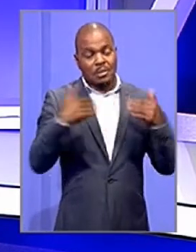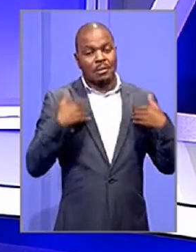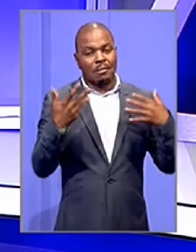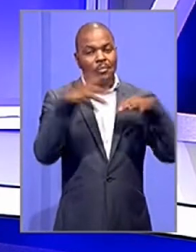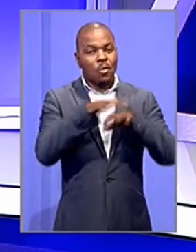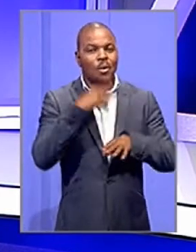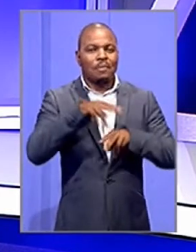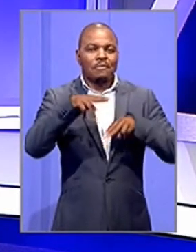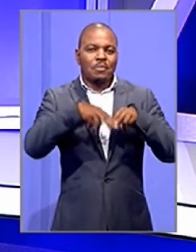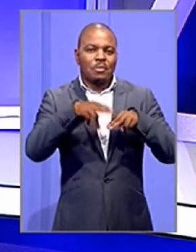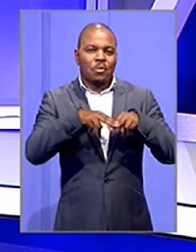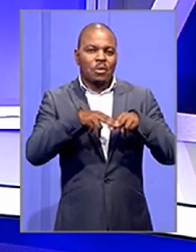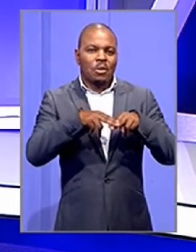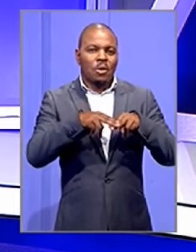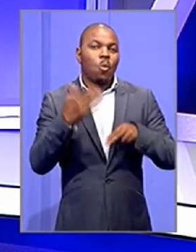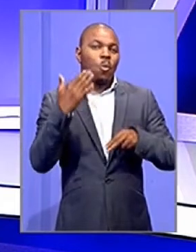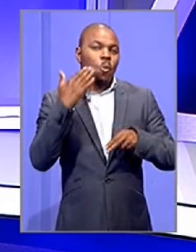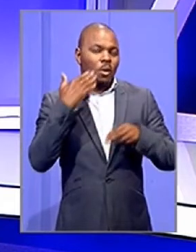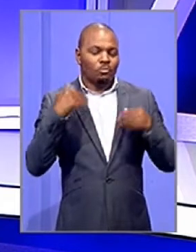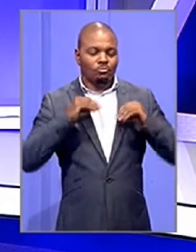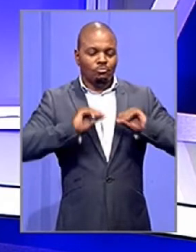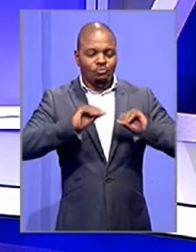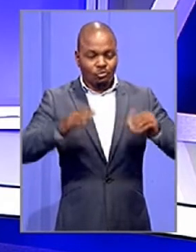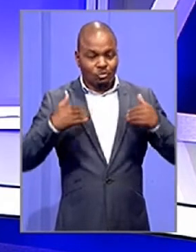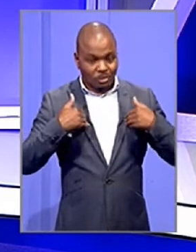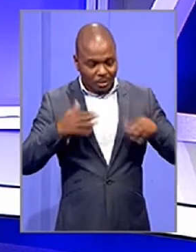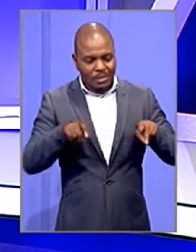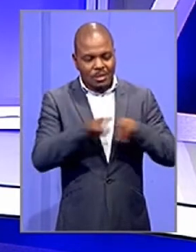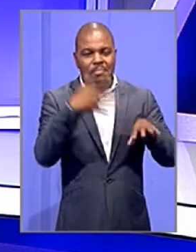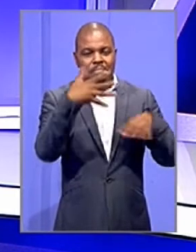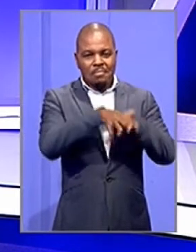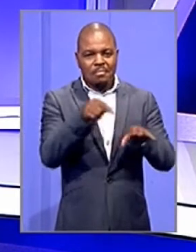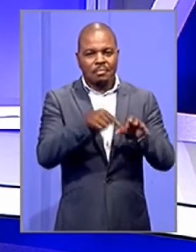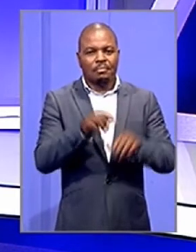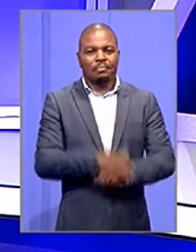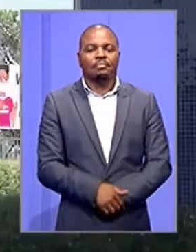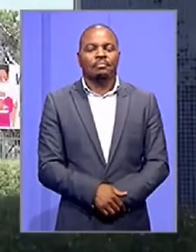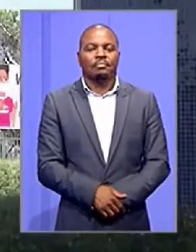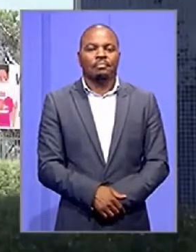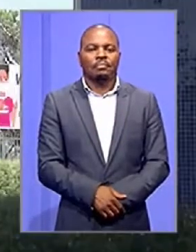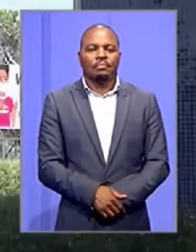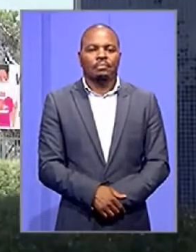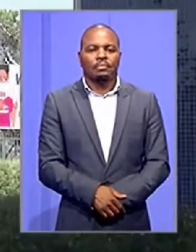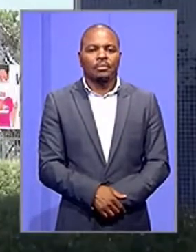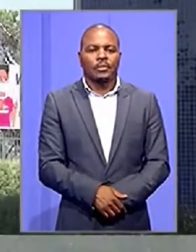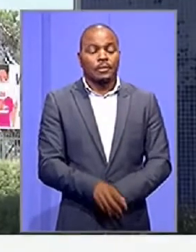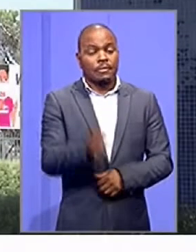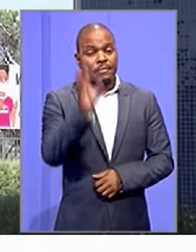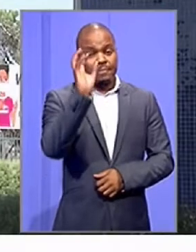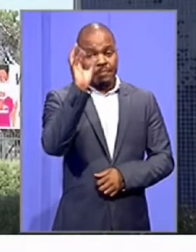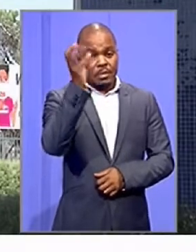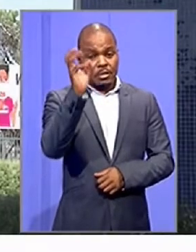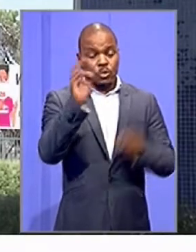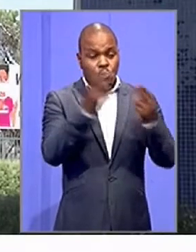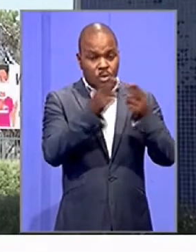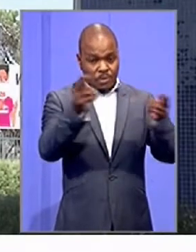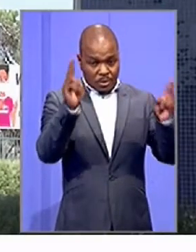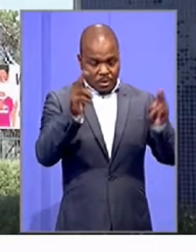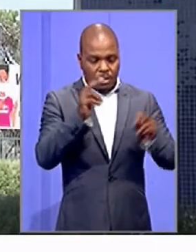ya Februari ge ngwaga o moswa wa dithuto o thoma. University ya Foreisetata e simolola ngwaga